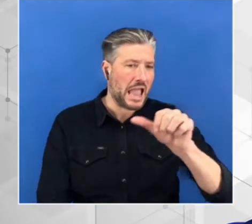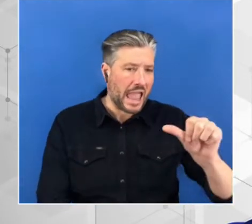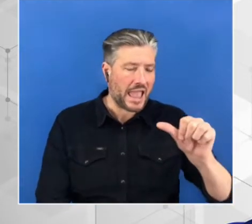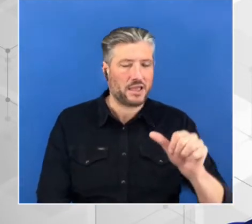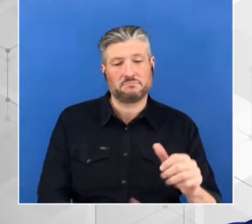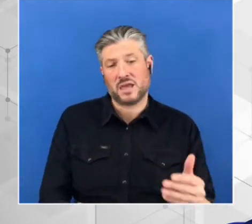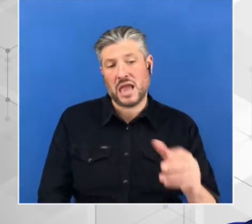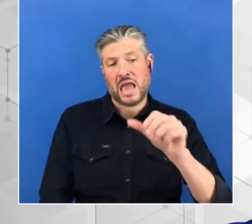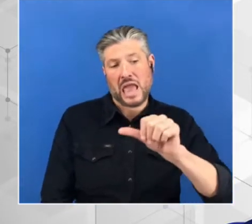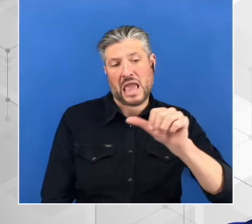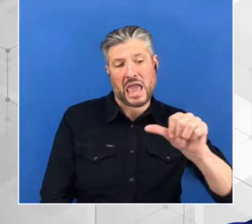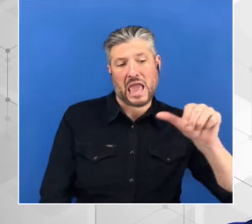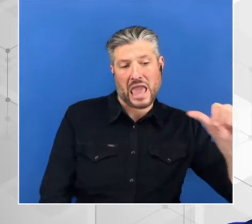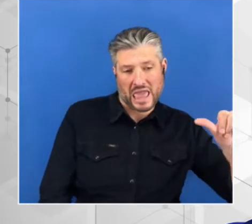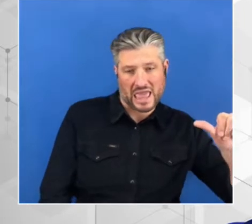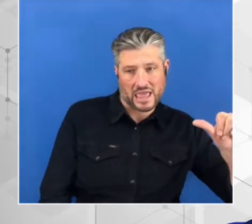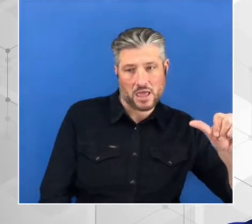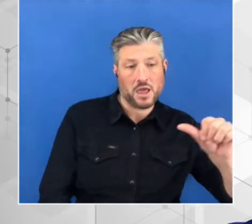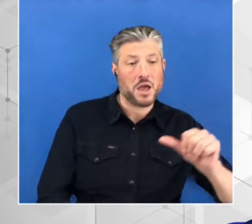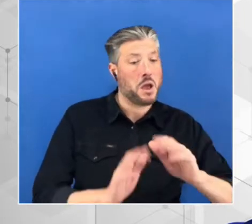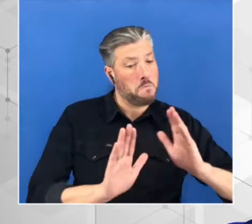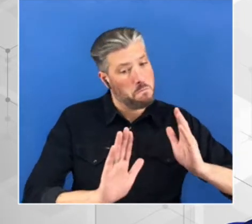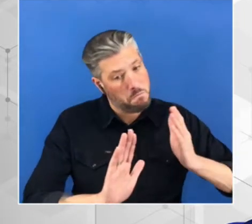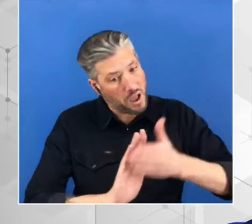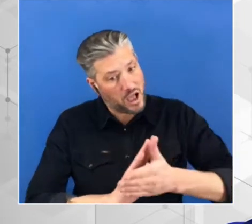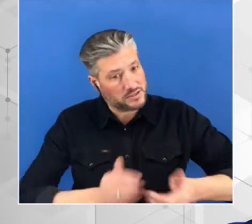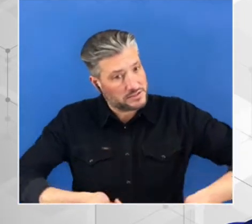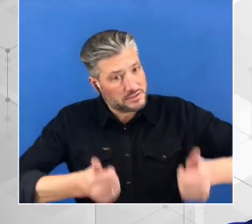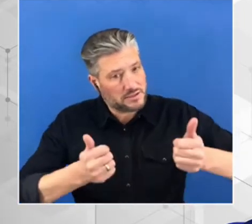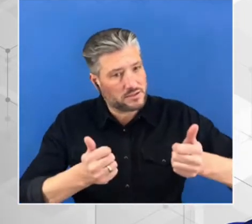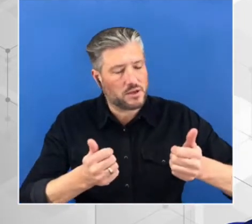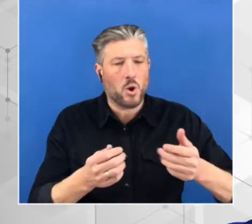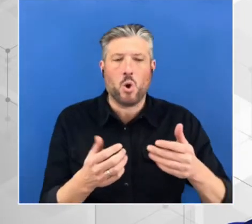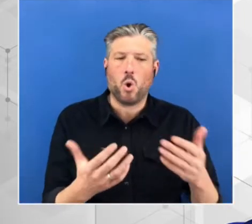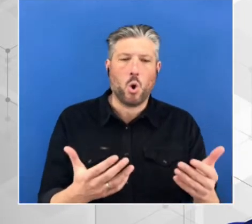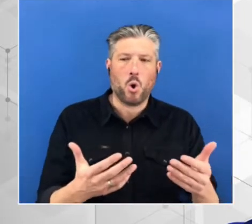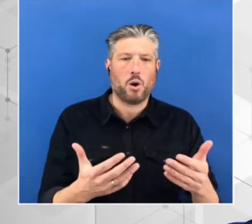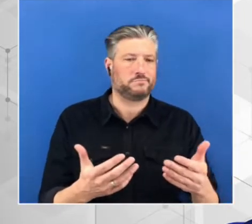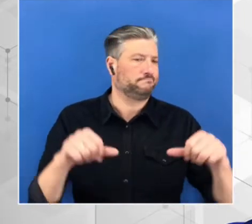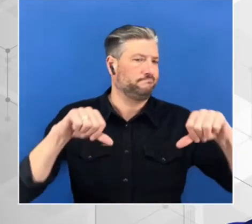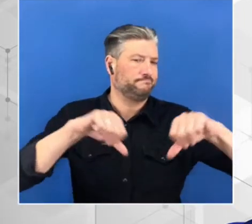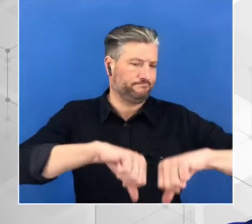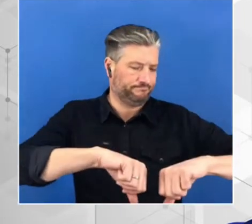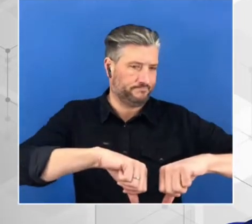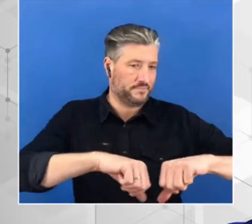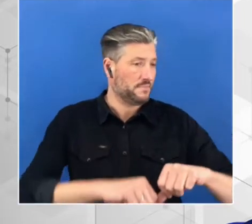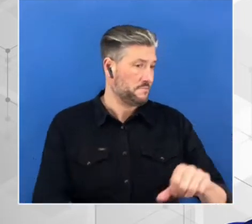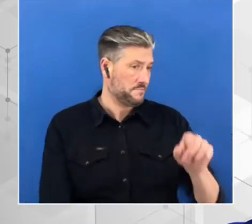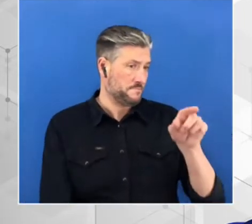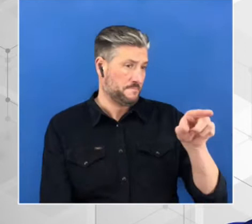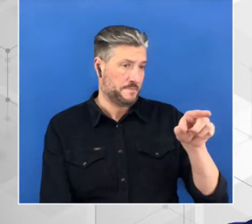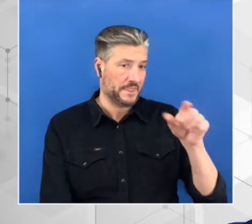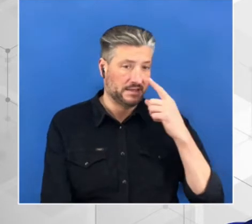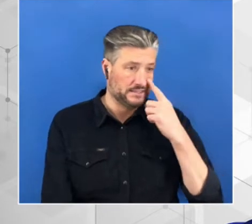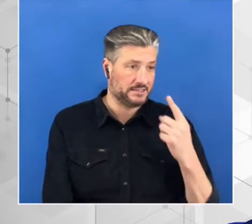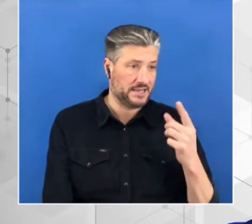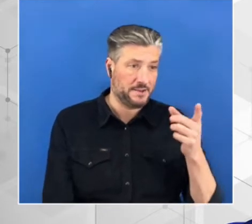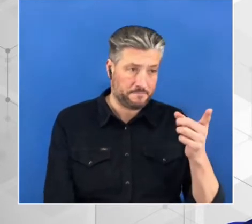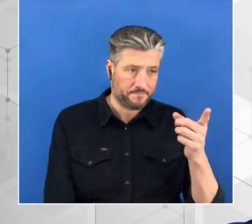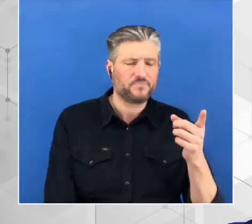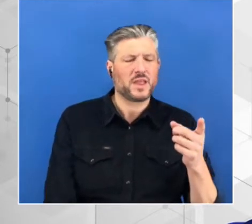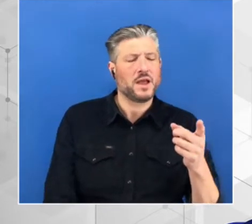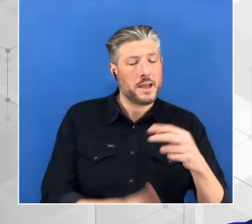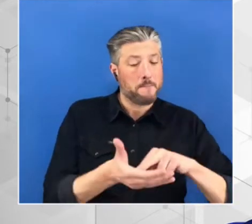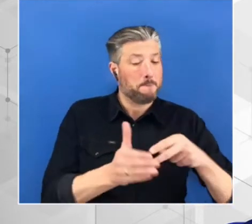so the tests are passed or not. This is the contrast ratio between the color of the text and